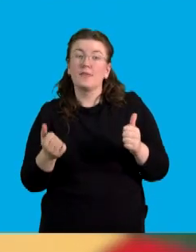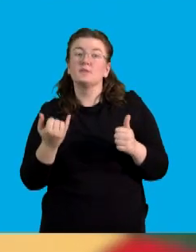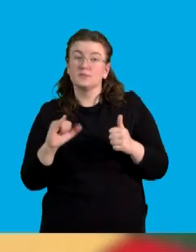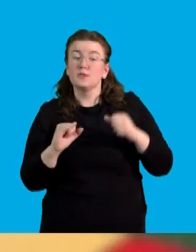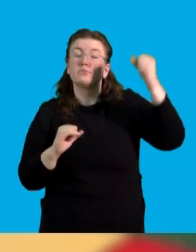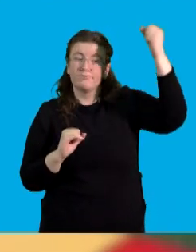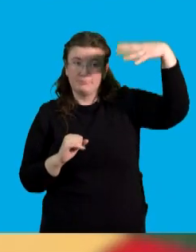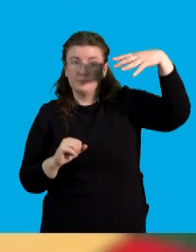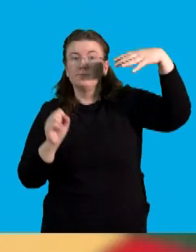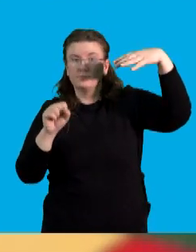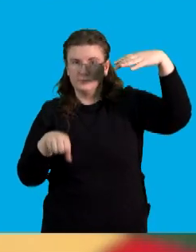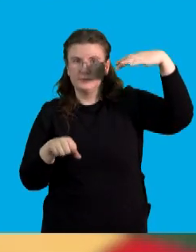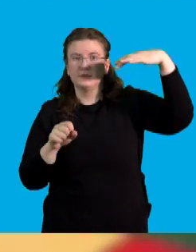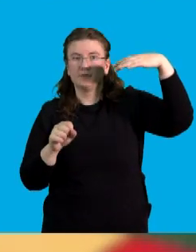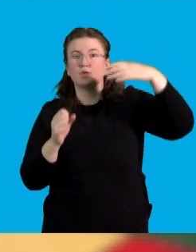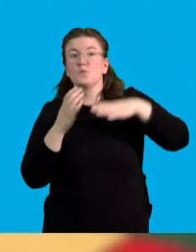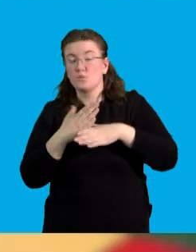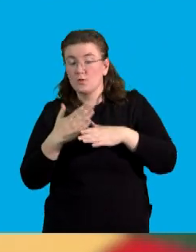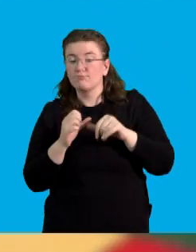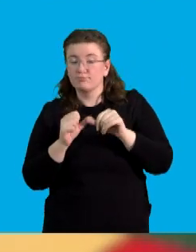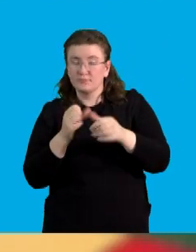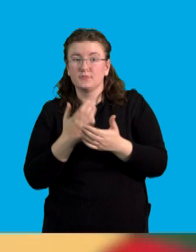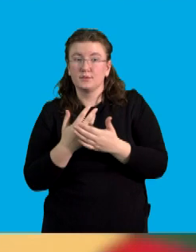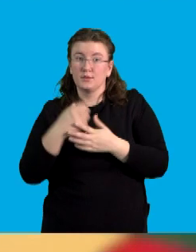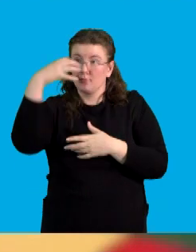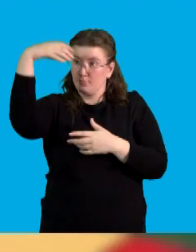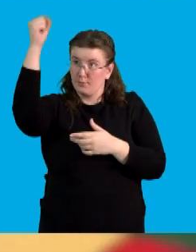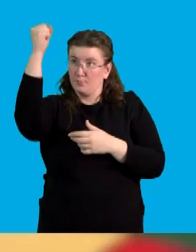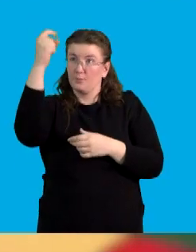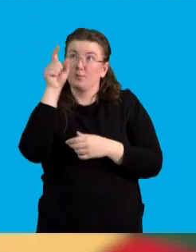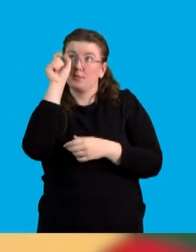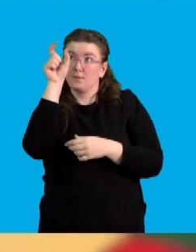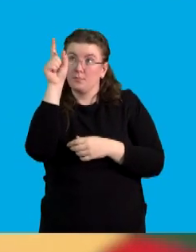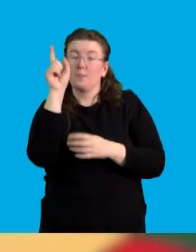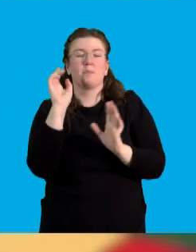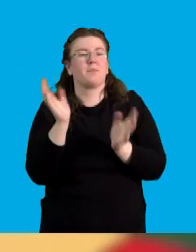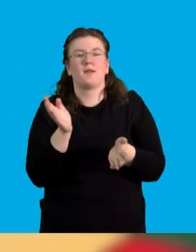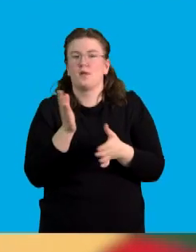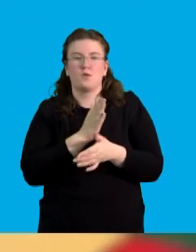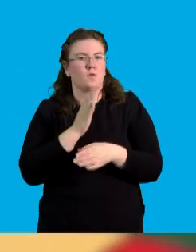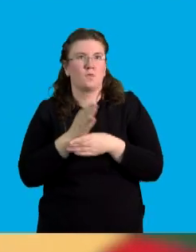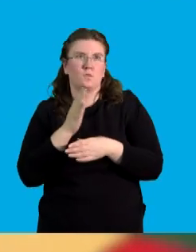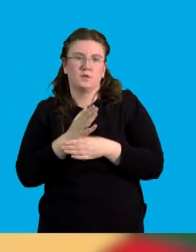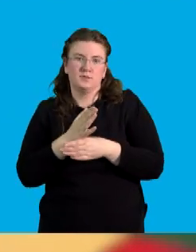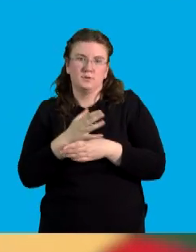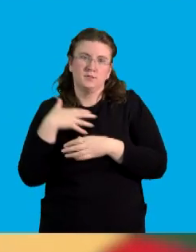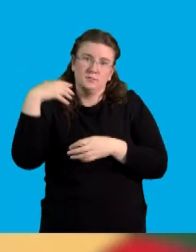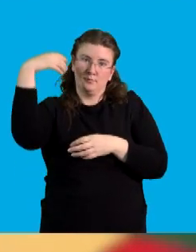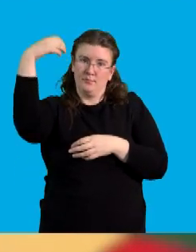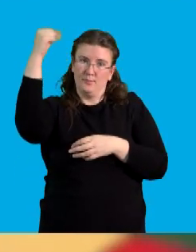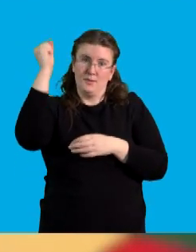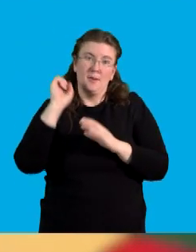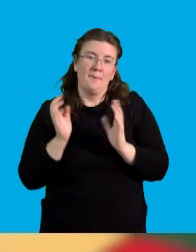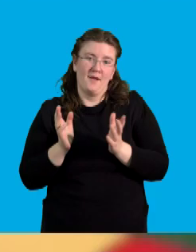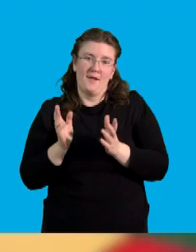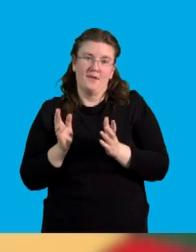lights will still be able to function, they'll still be able to work. Only that one that was removed or only that one that went out will not